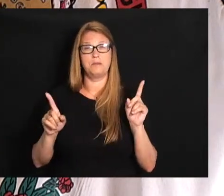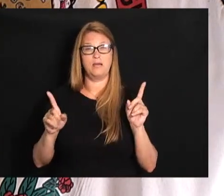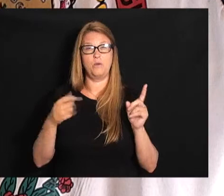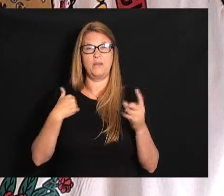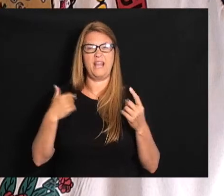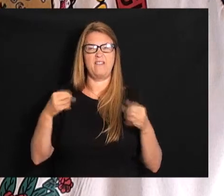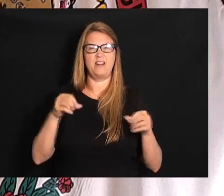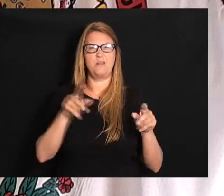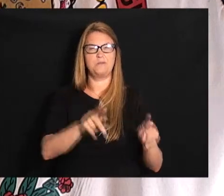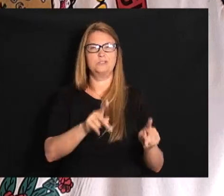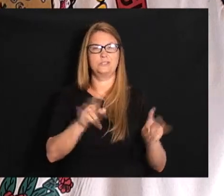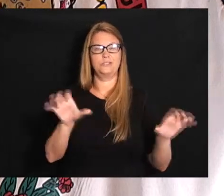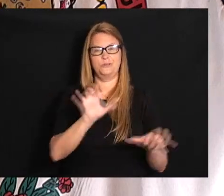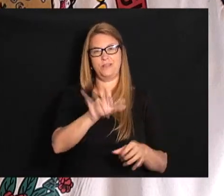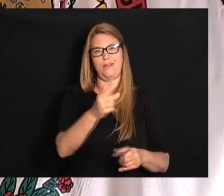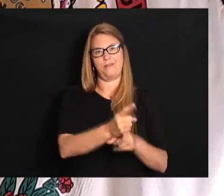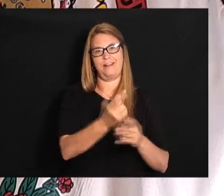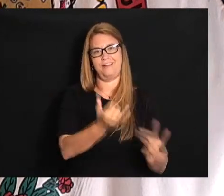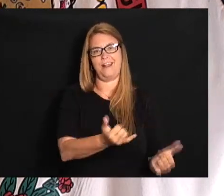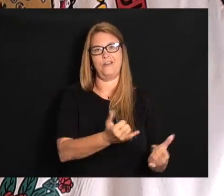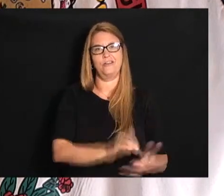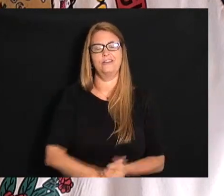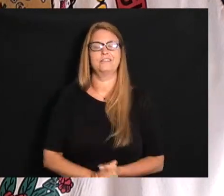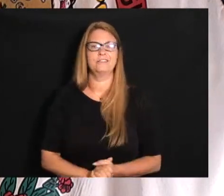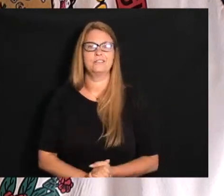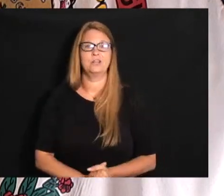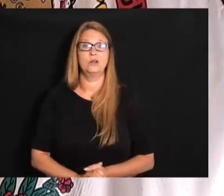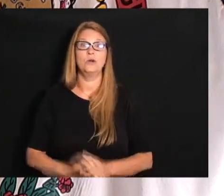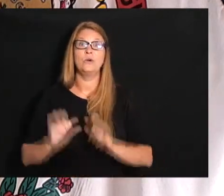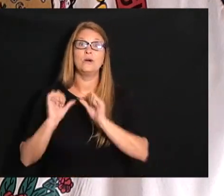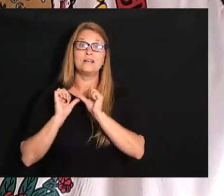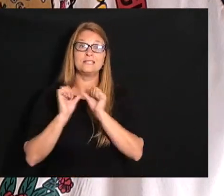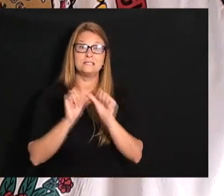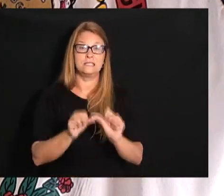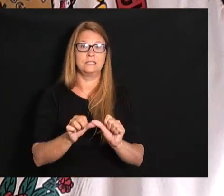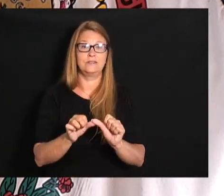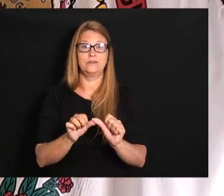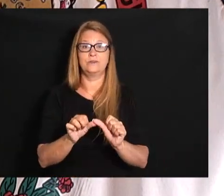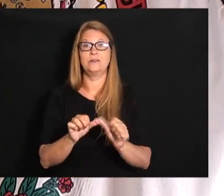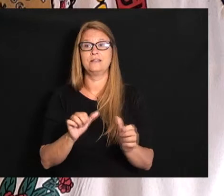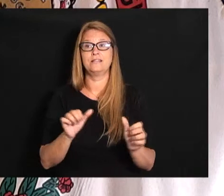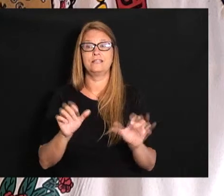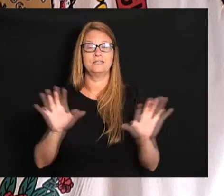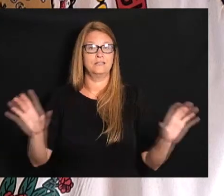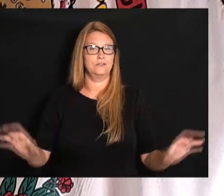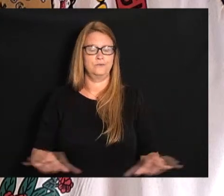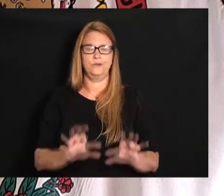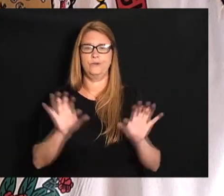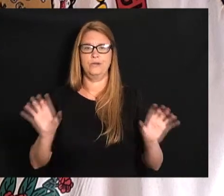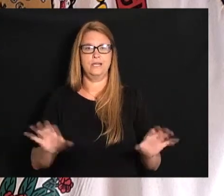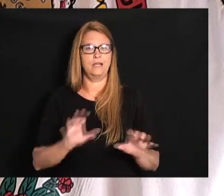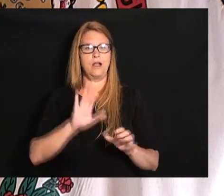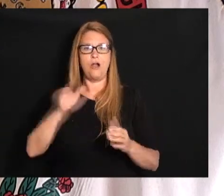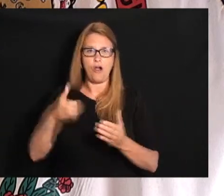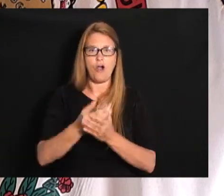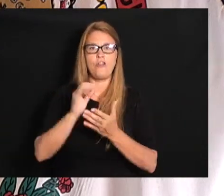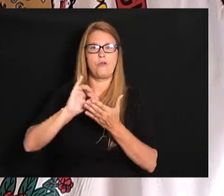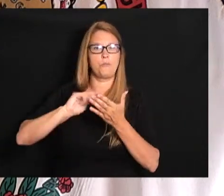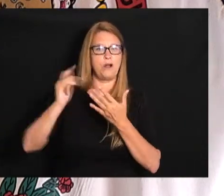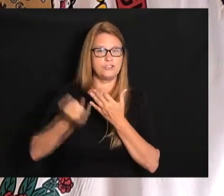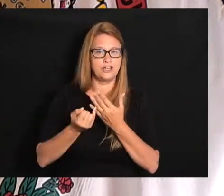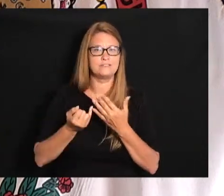them right now. We're going to continue to just keep doing project after project. As we get them